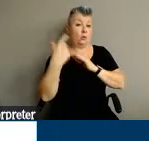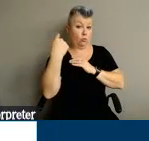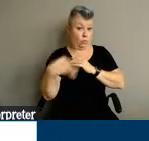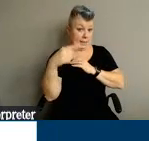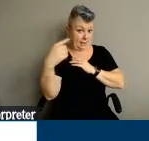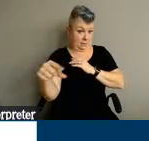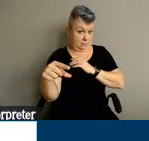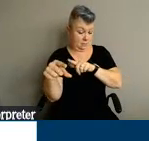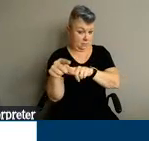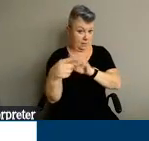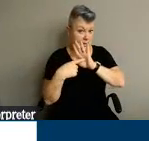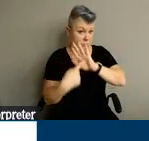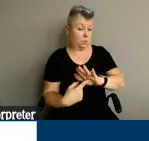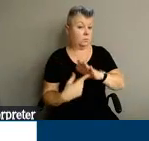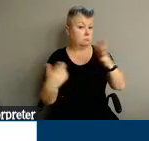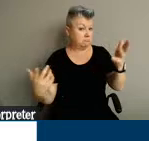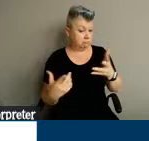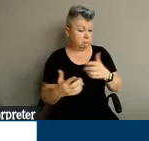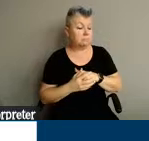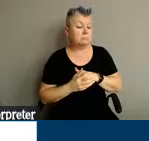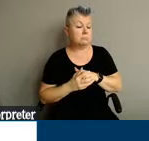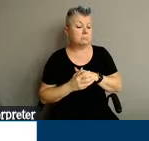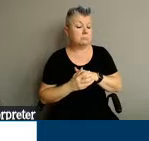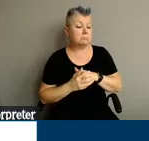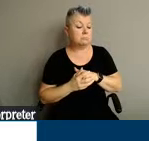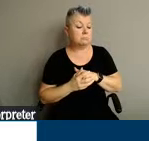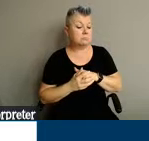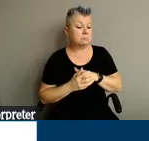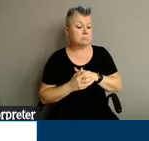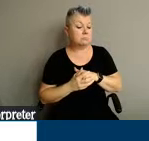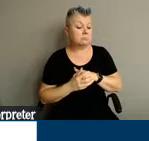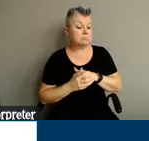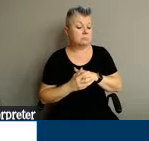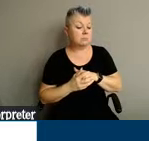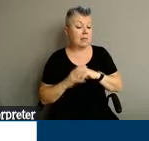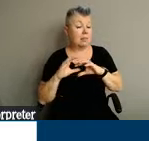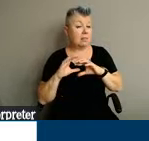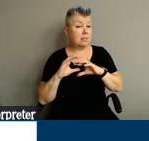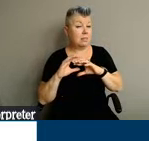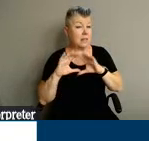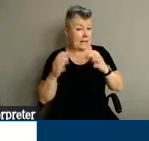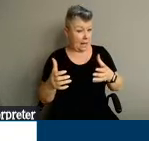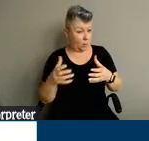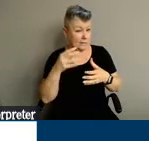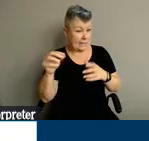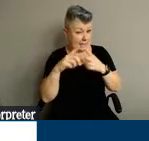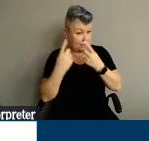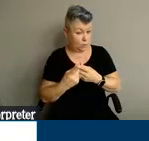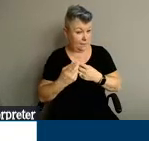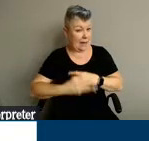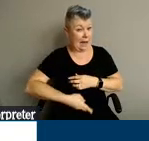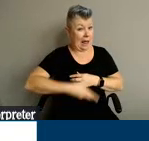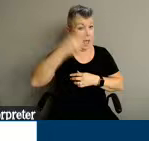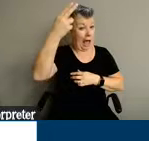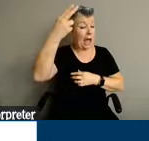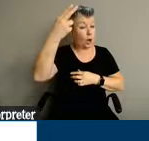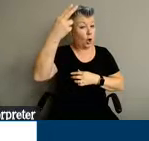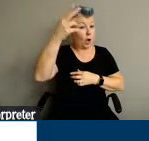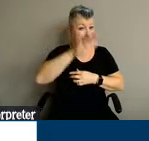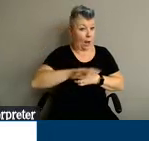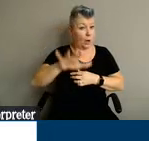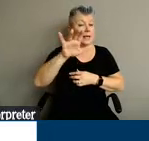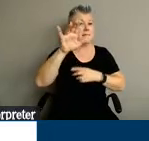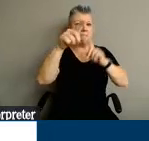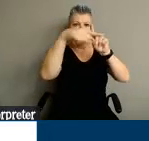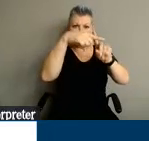is showing the areas, the categories in the districts that had higher levels of positivity. The darker the